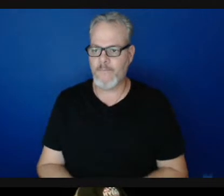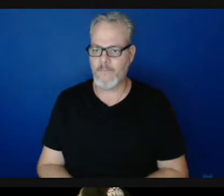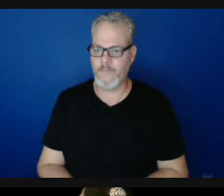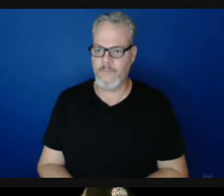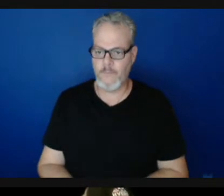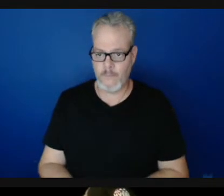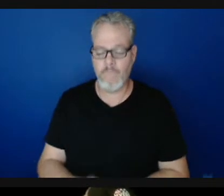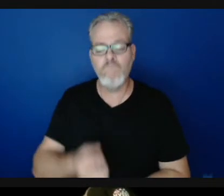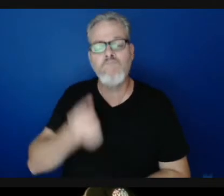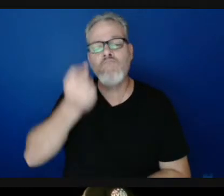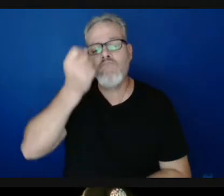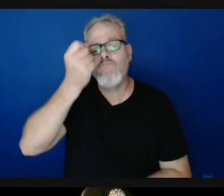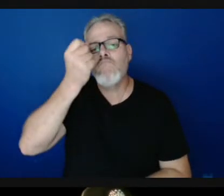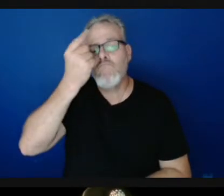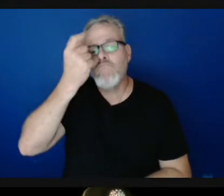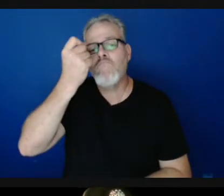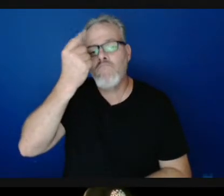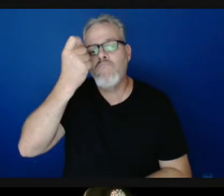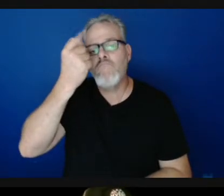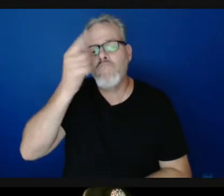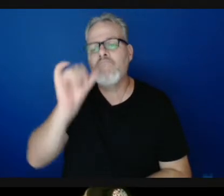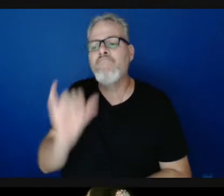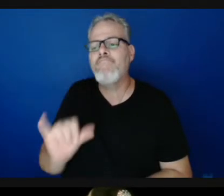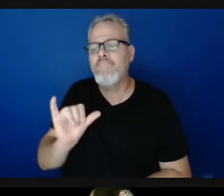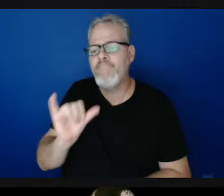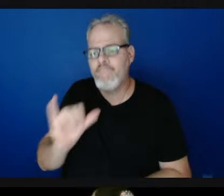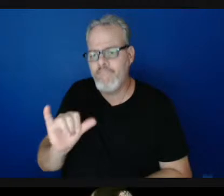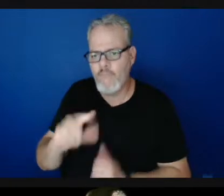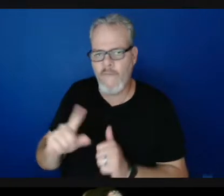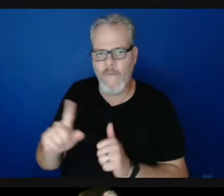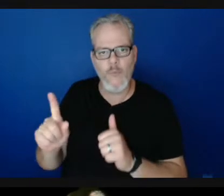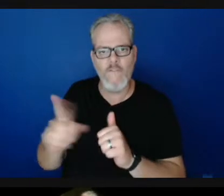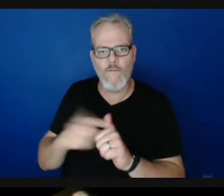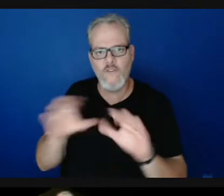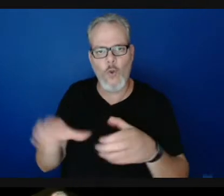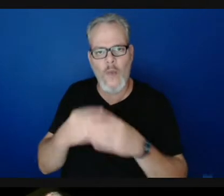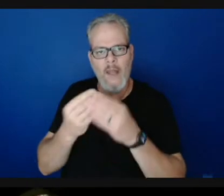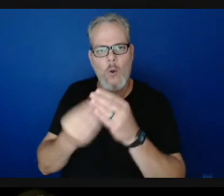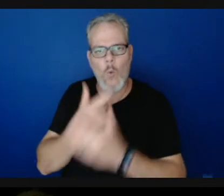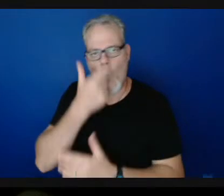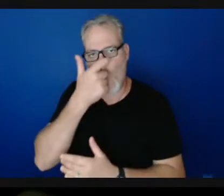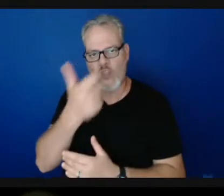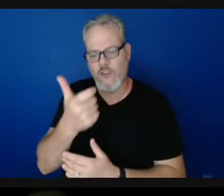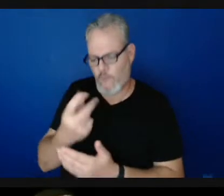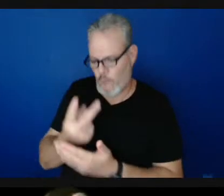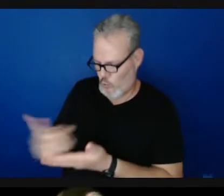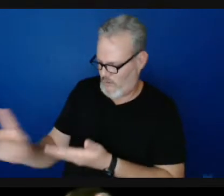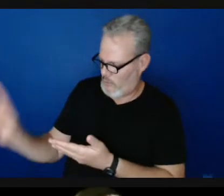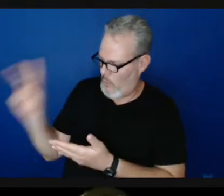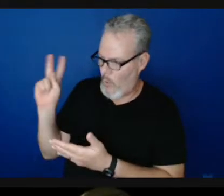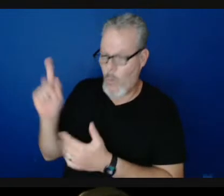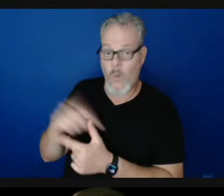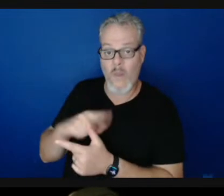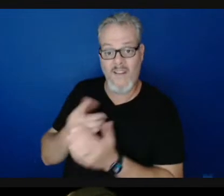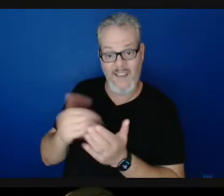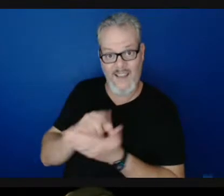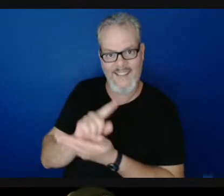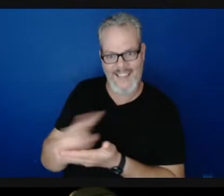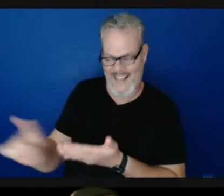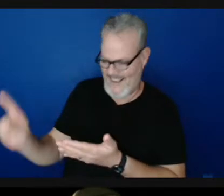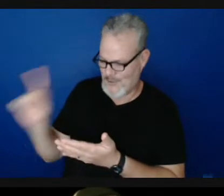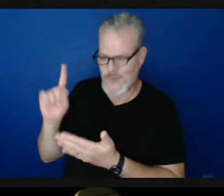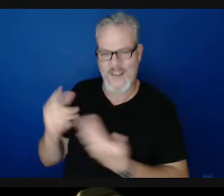to see. So that's the first volcano watch from a couple weeks ago, and then the one from last week, Happy New Year Hawaiian